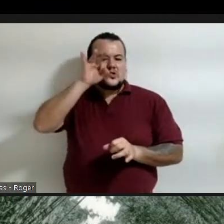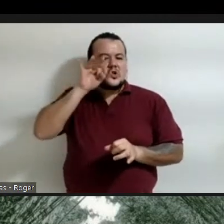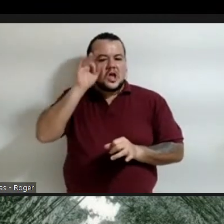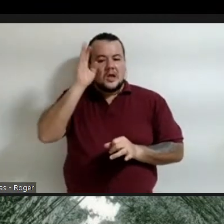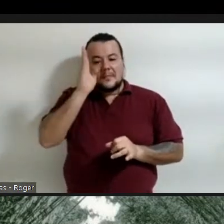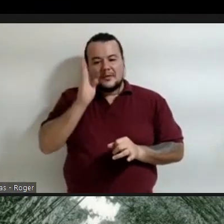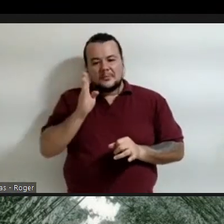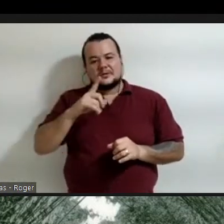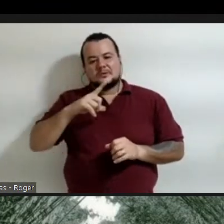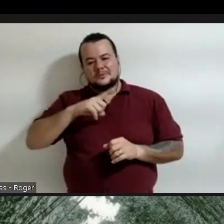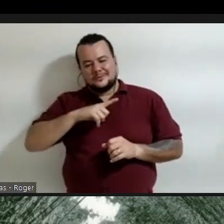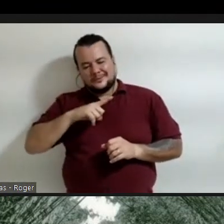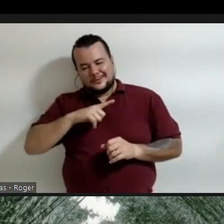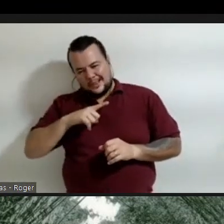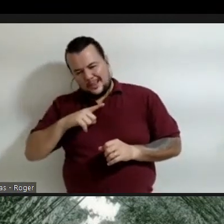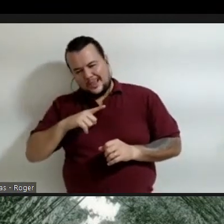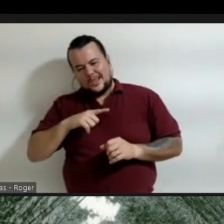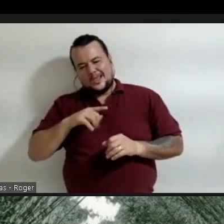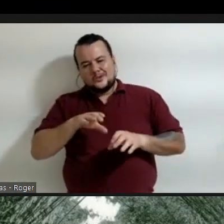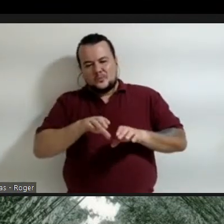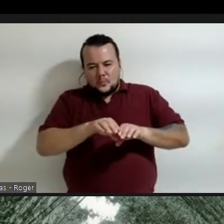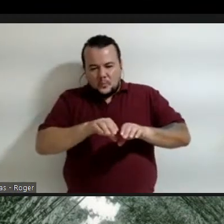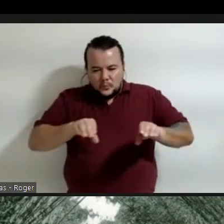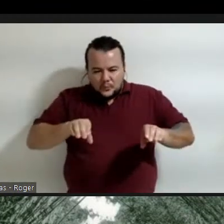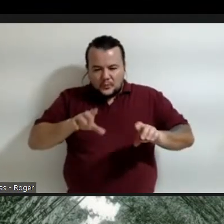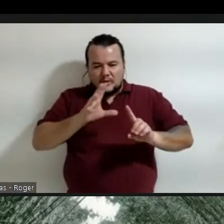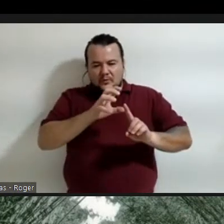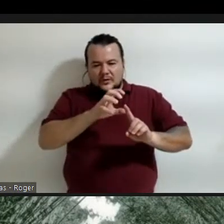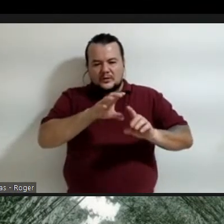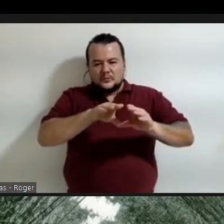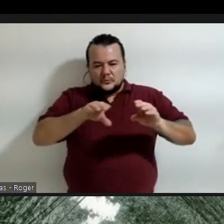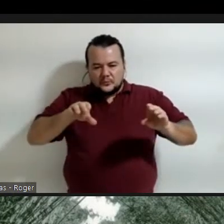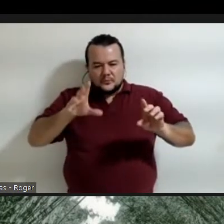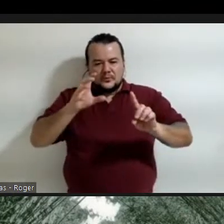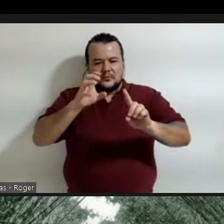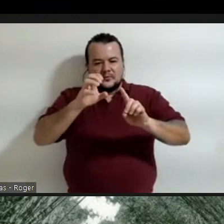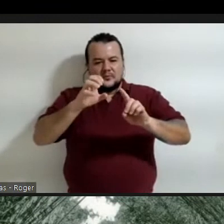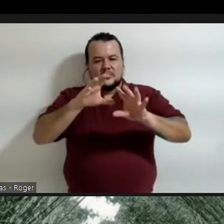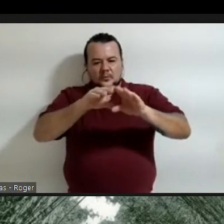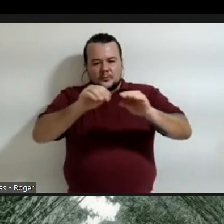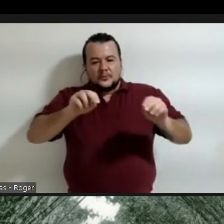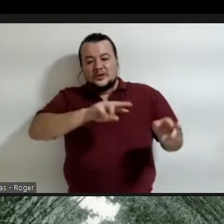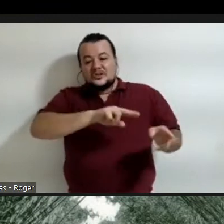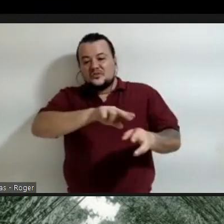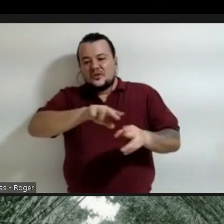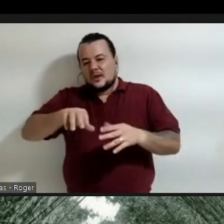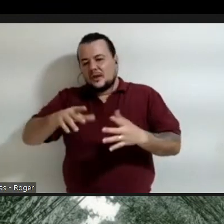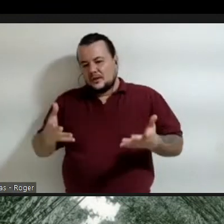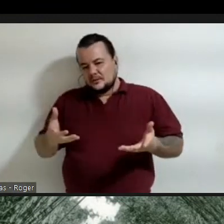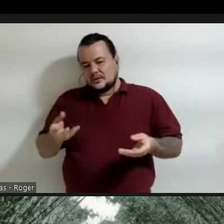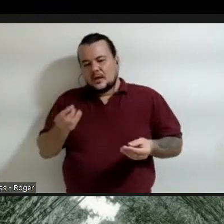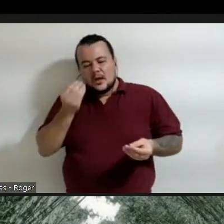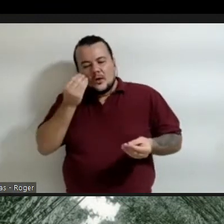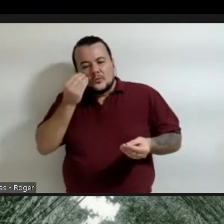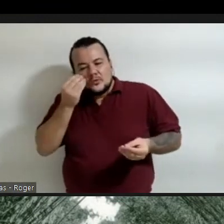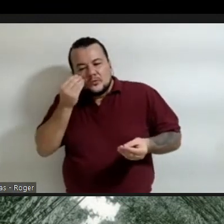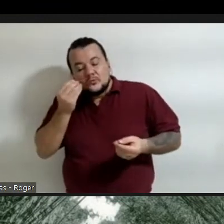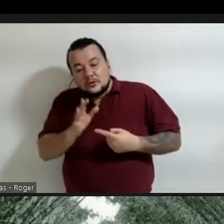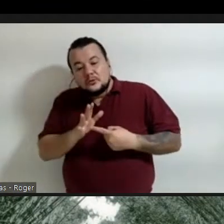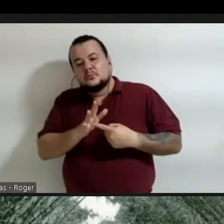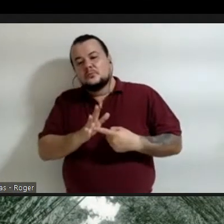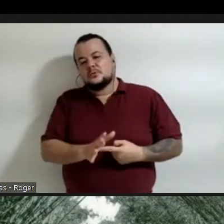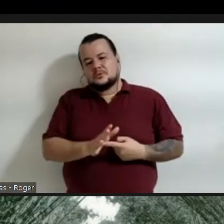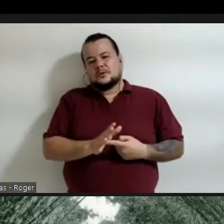actually what I try to really emphasize. There is the influence of international style